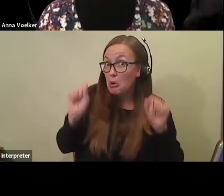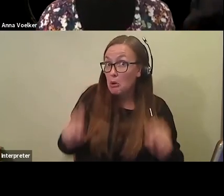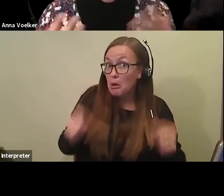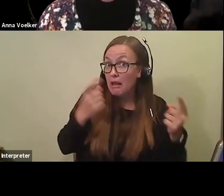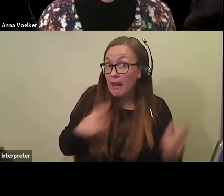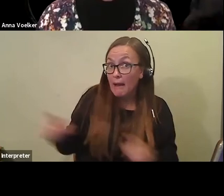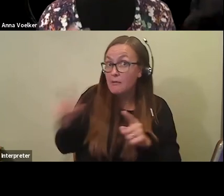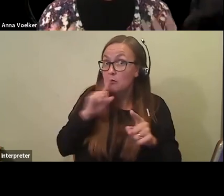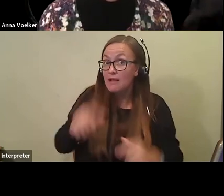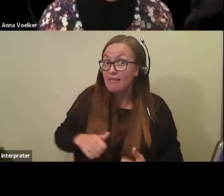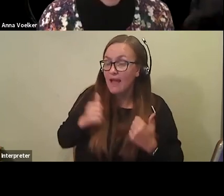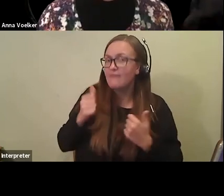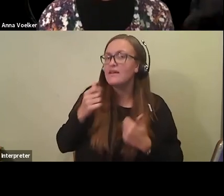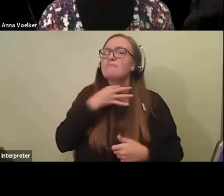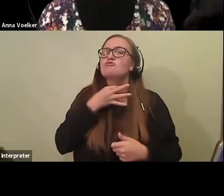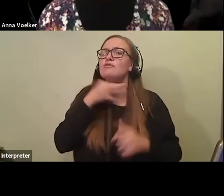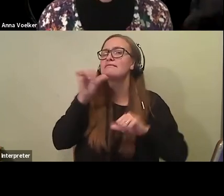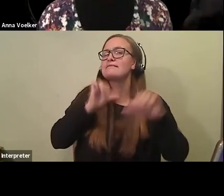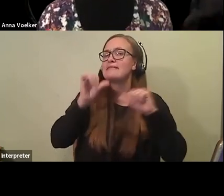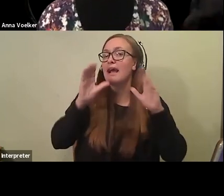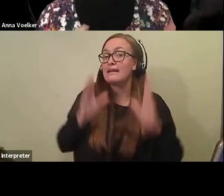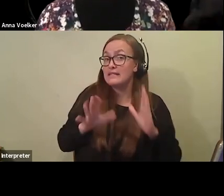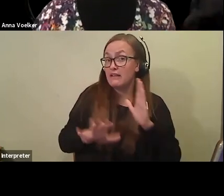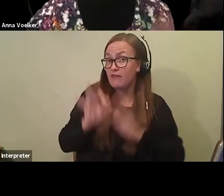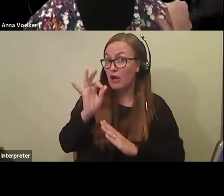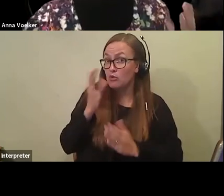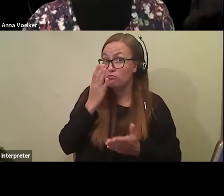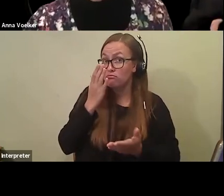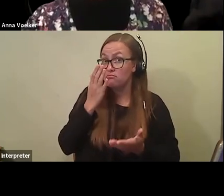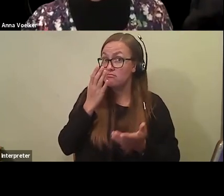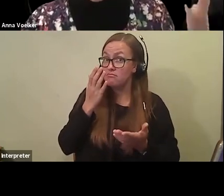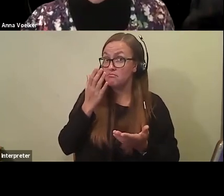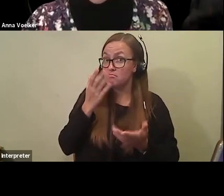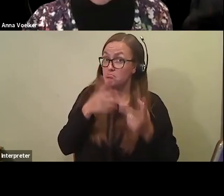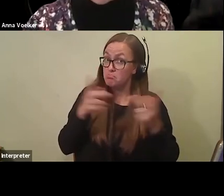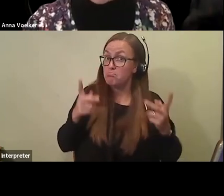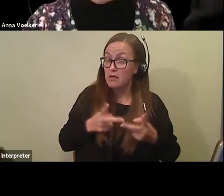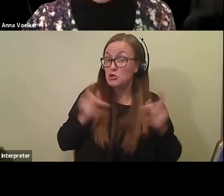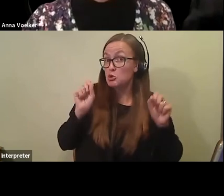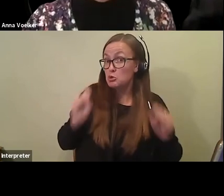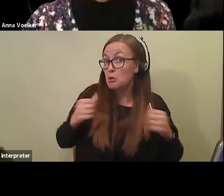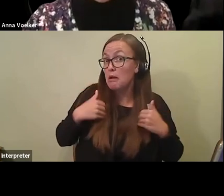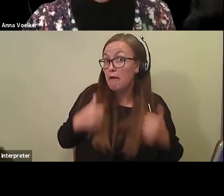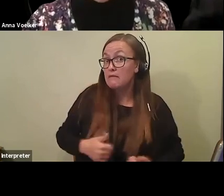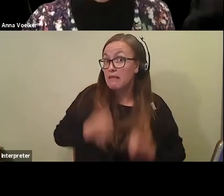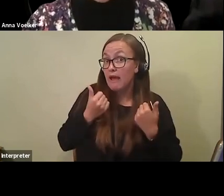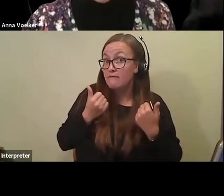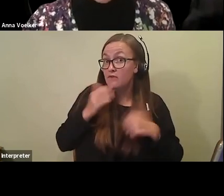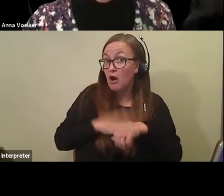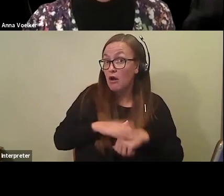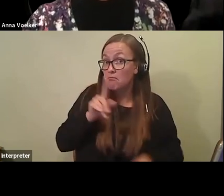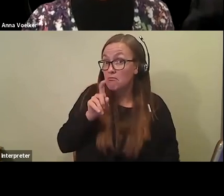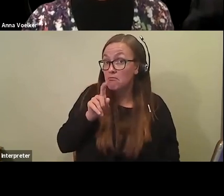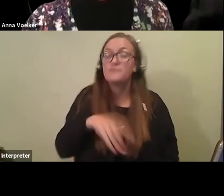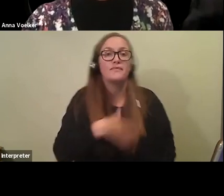scientists found any good candidates for potentially finding life on these faraway planets? Great question.